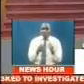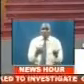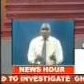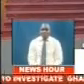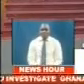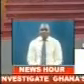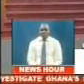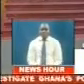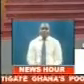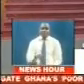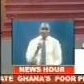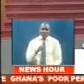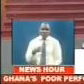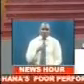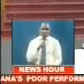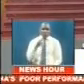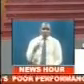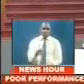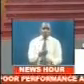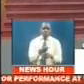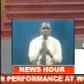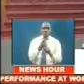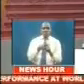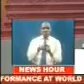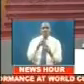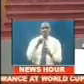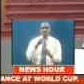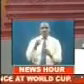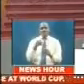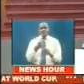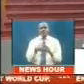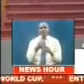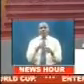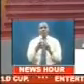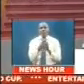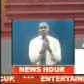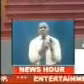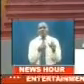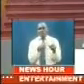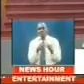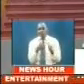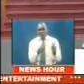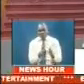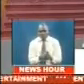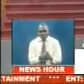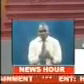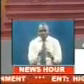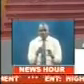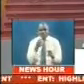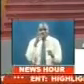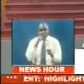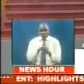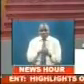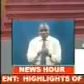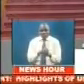yes, we're going for a fund program. Indeed, in almost everything, there are pros and cons. But I can assure you that in